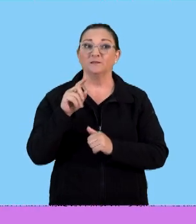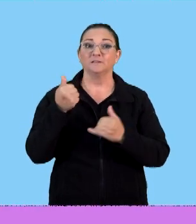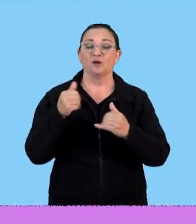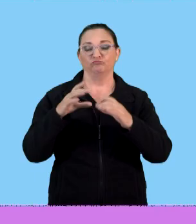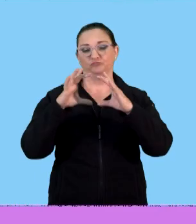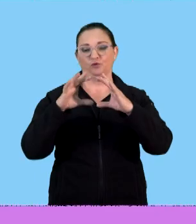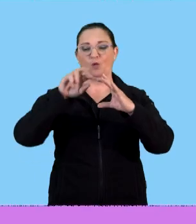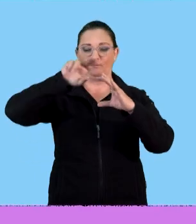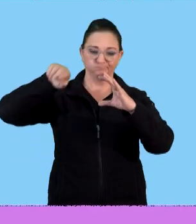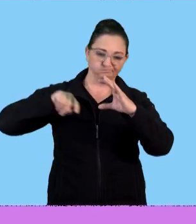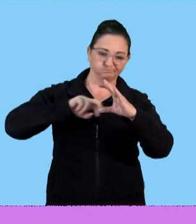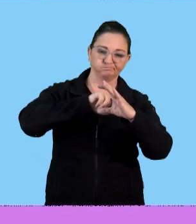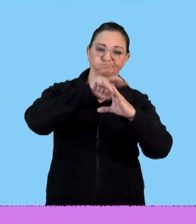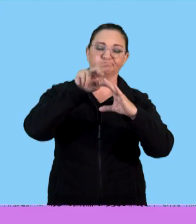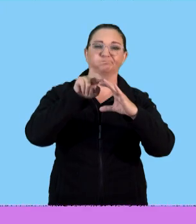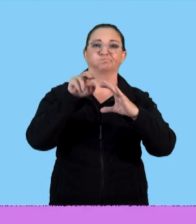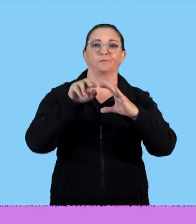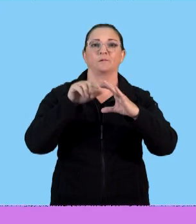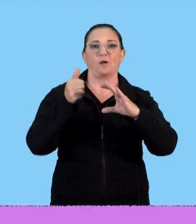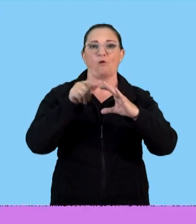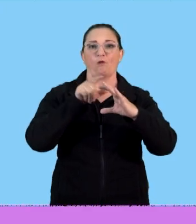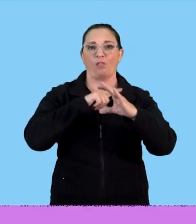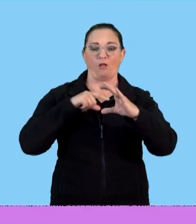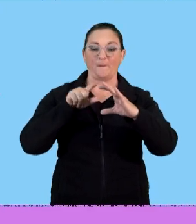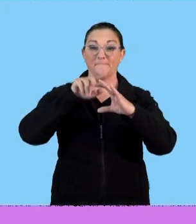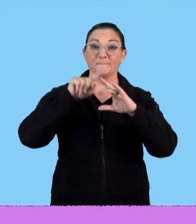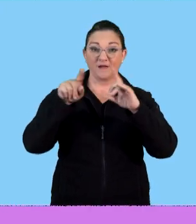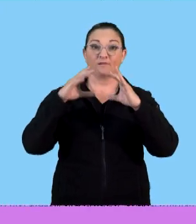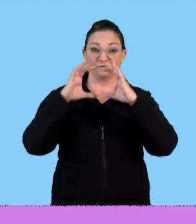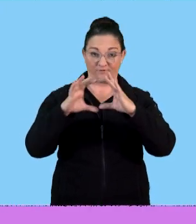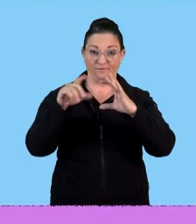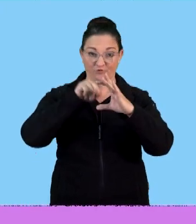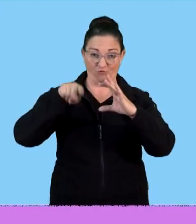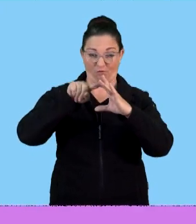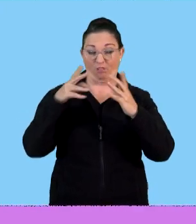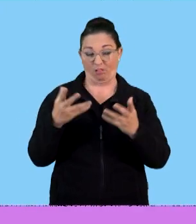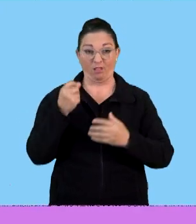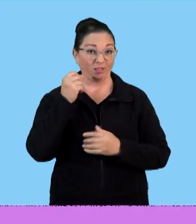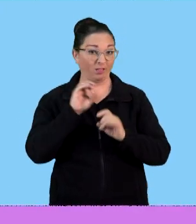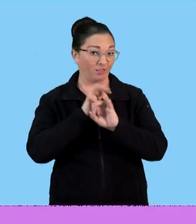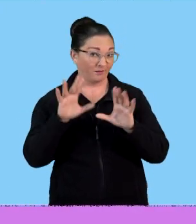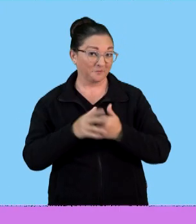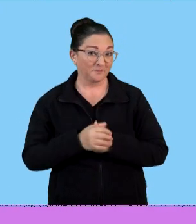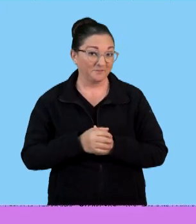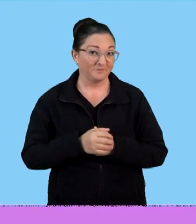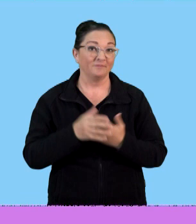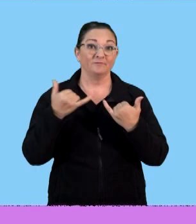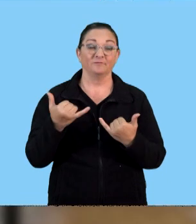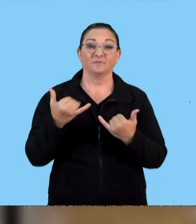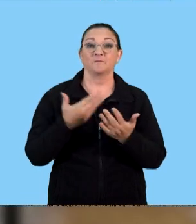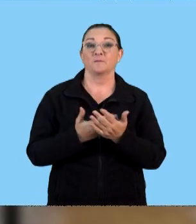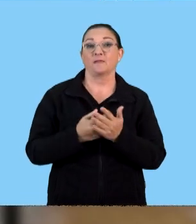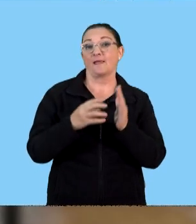Circumference is the perimeter of a circle, right? So basically the distance around a circular object. Guys, are we clear on